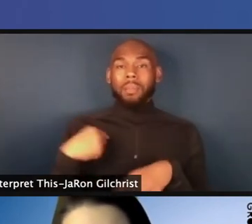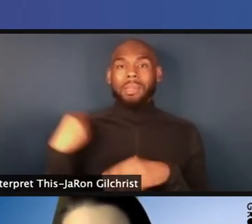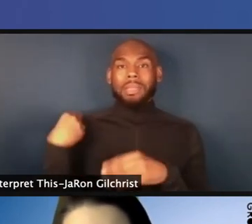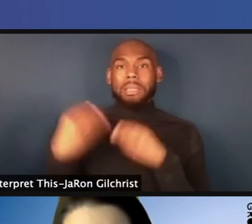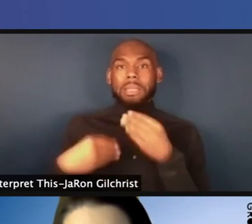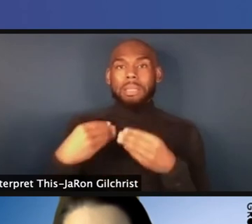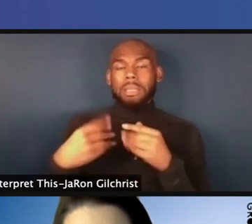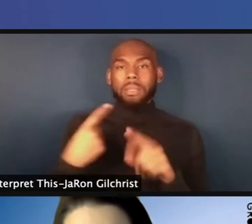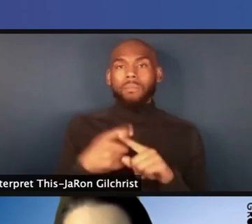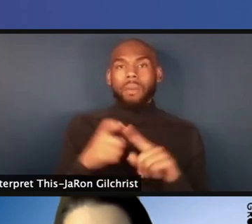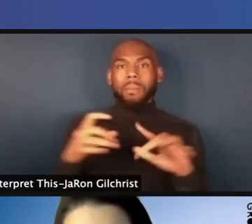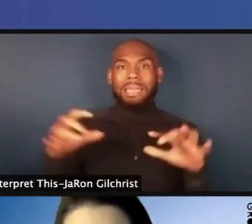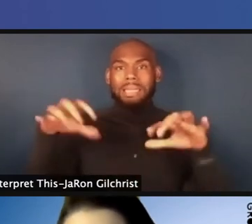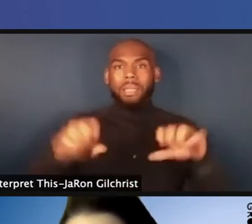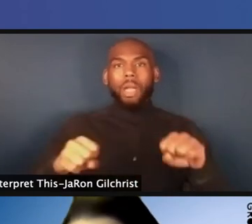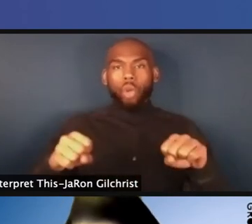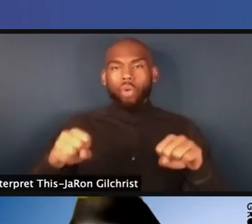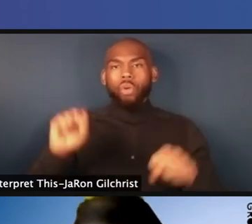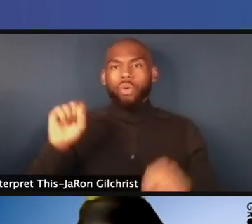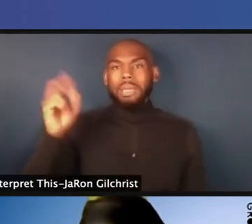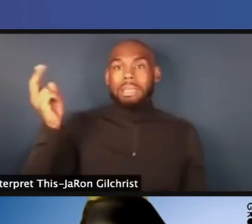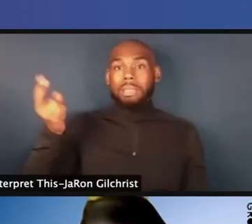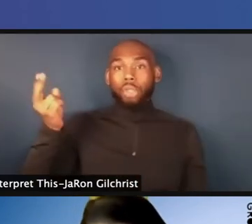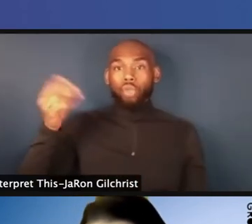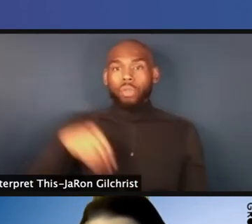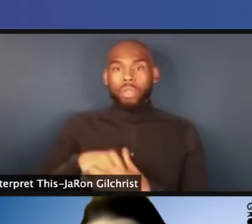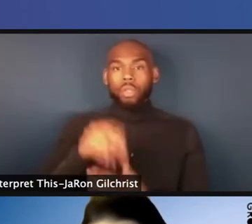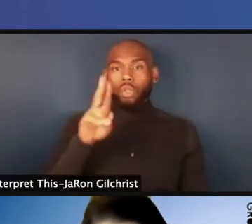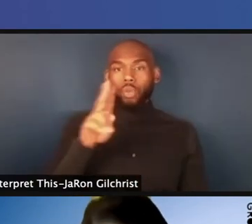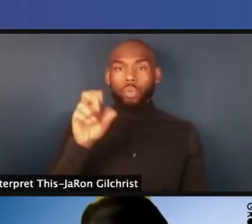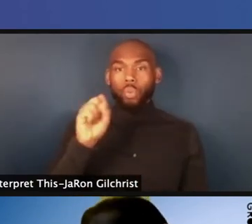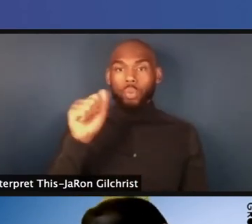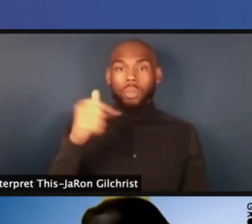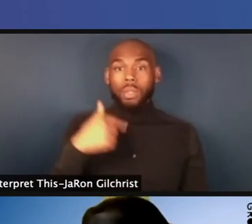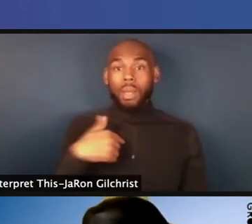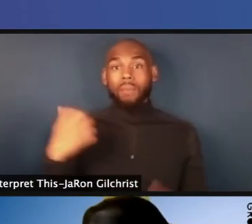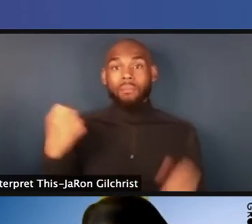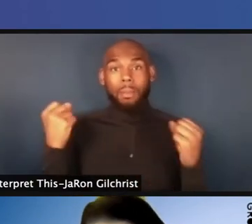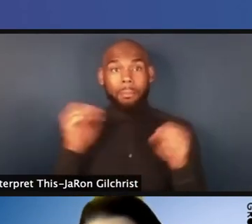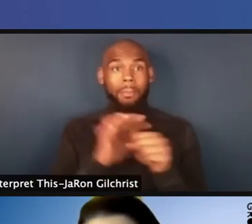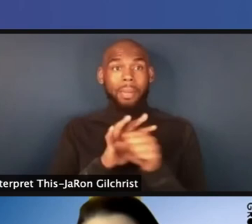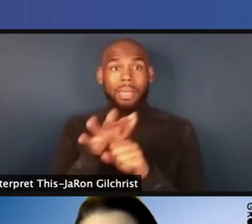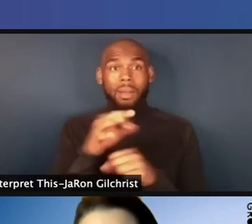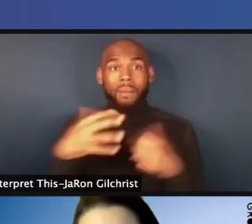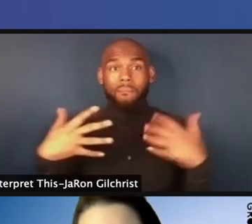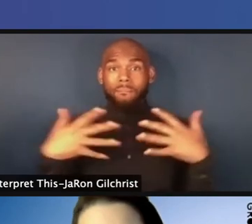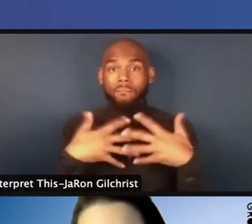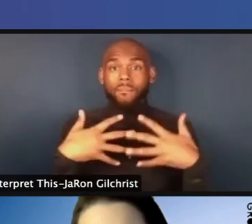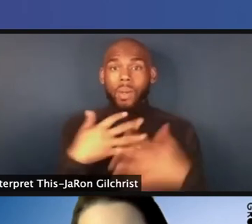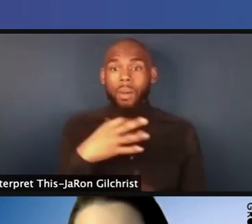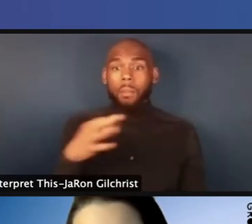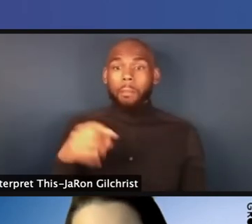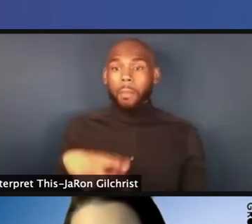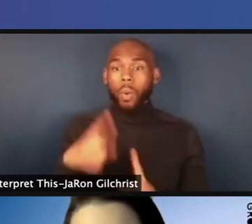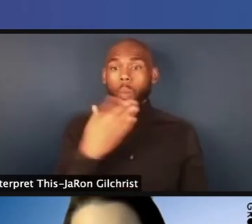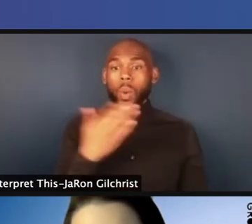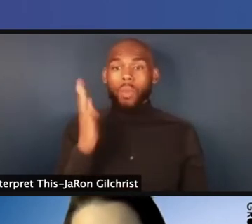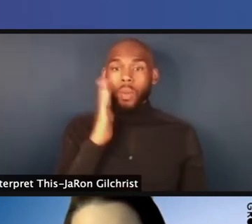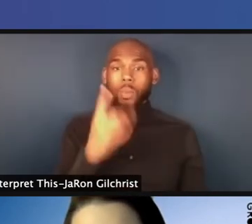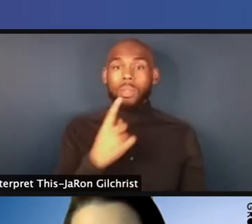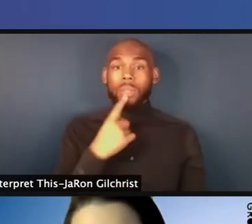the United States, I think there's plenty of fear. But one thing I will say is that I think as a